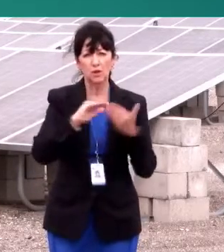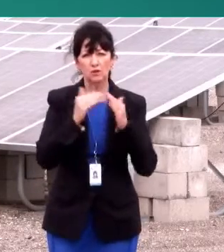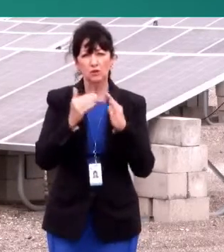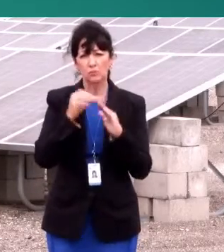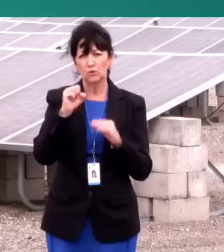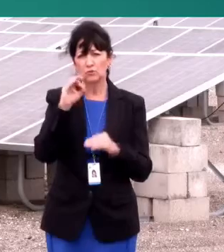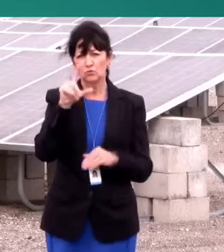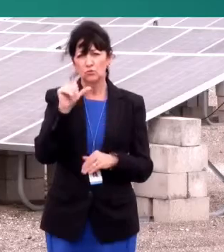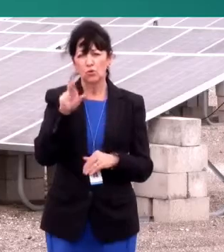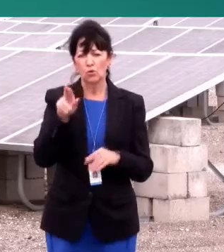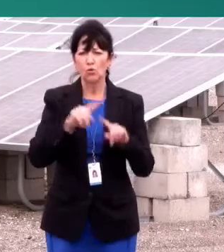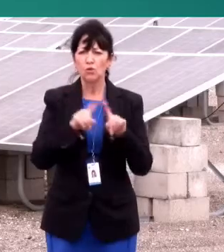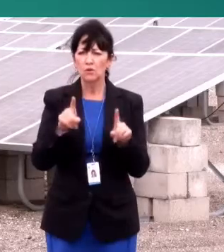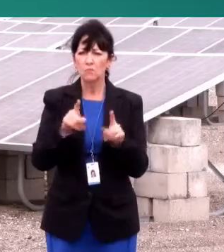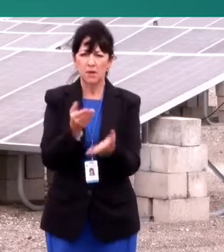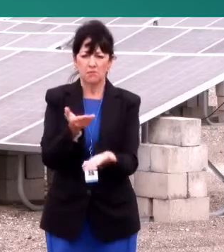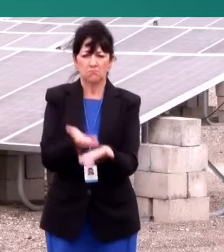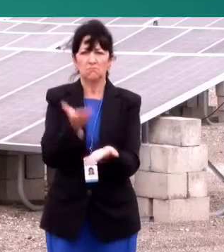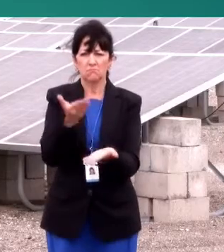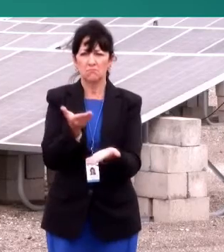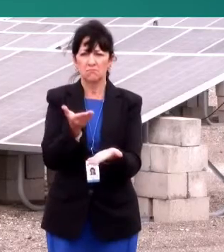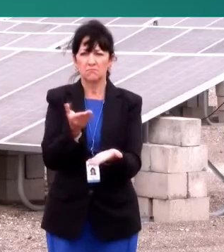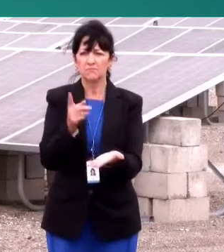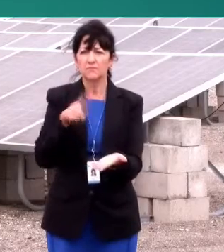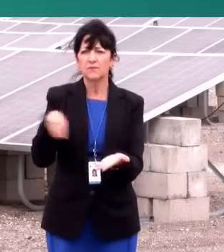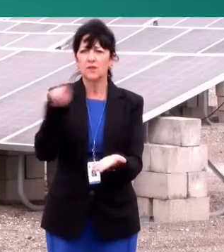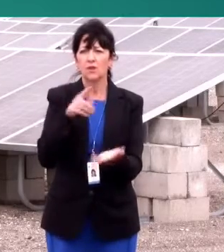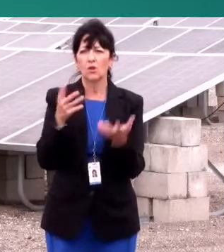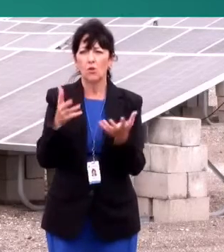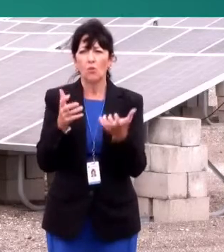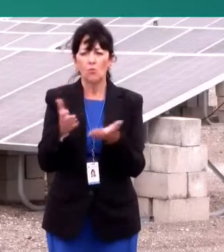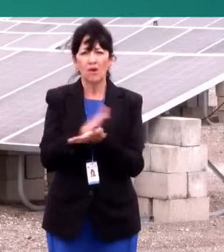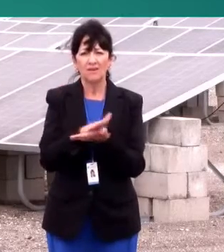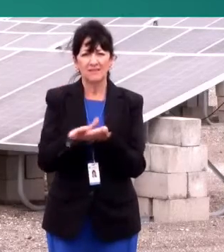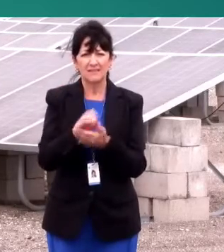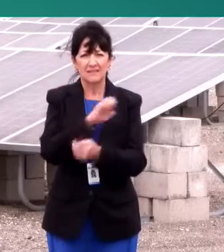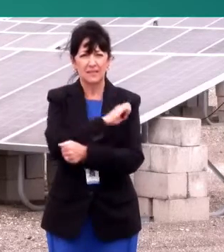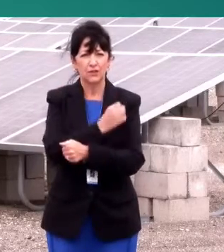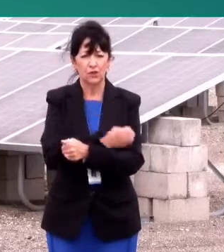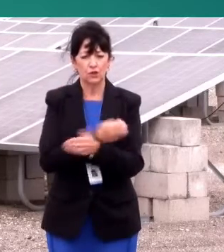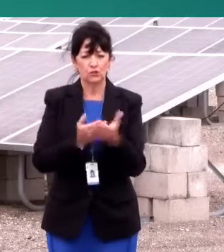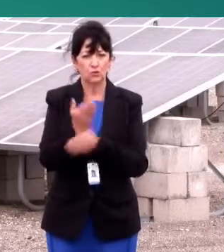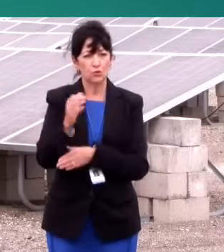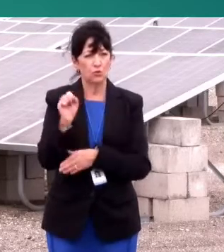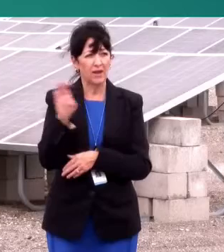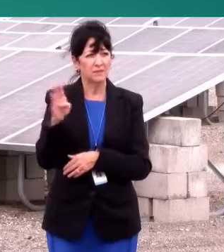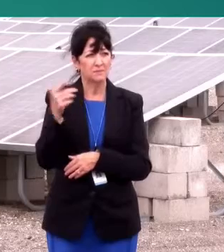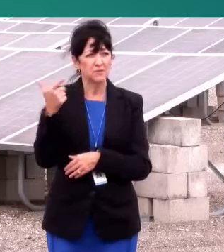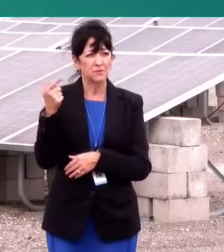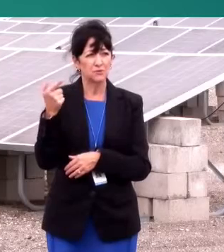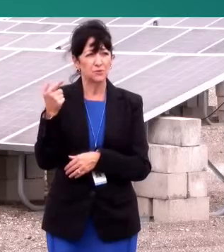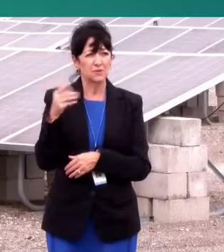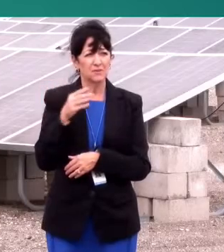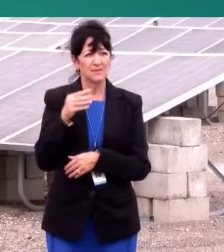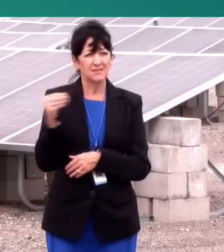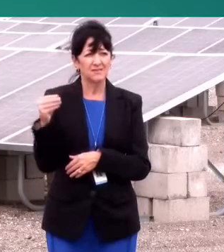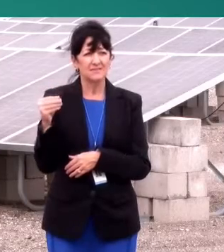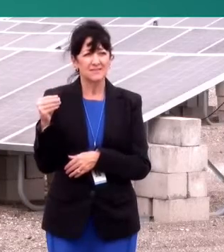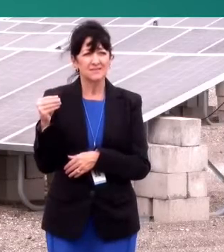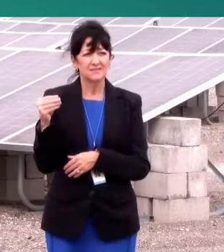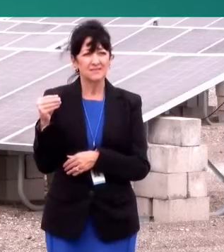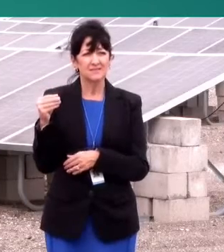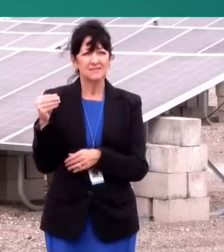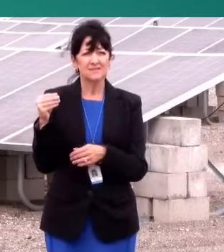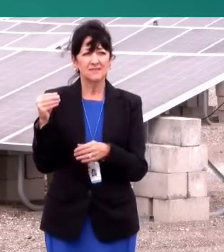also the evidence of the clean energy revolution being shepherded through SB 21 and the adoption of clean energy